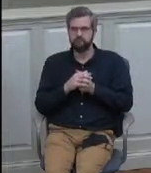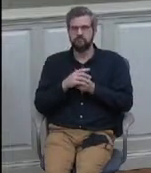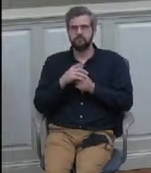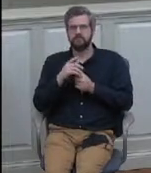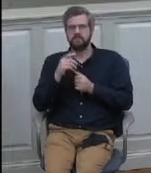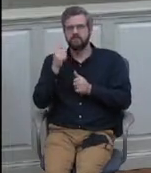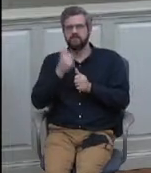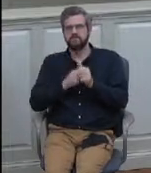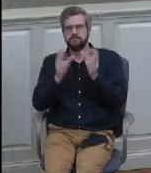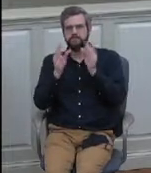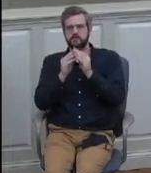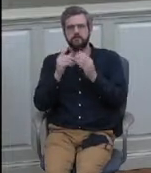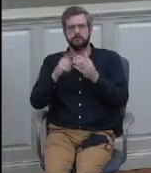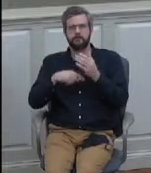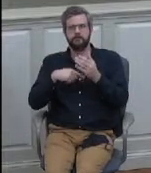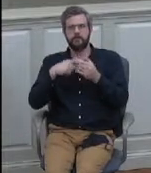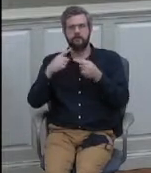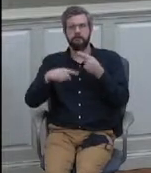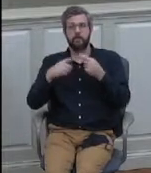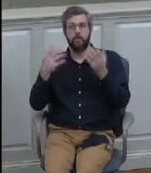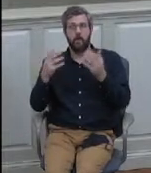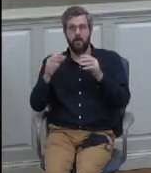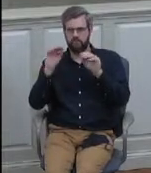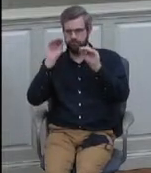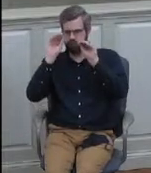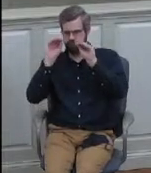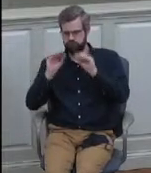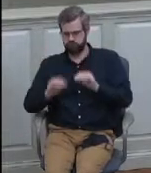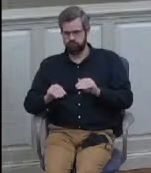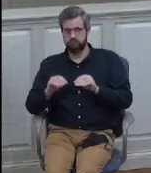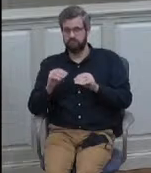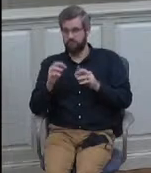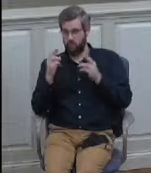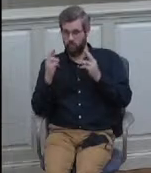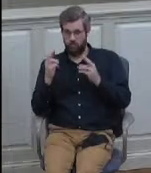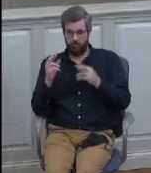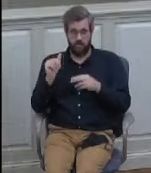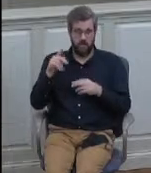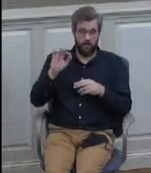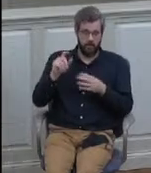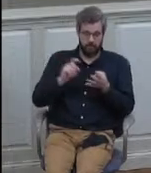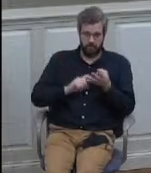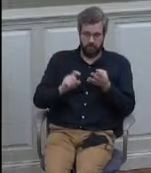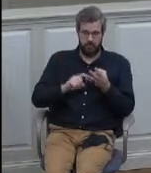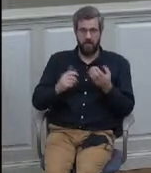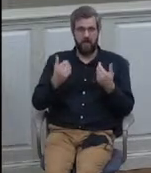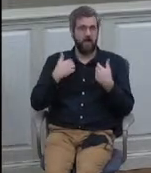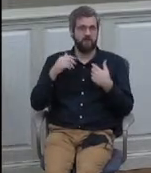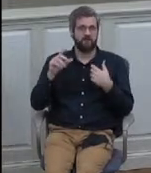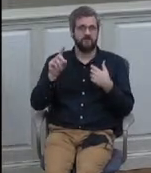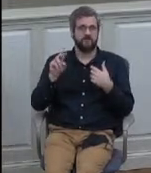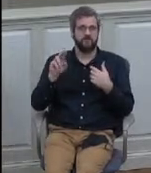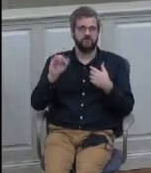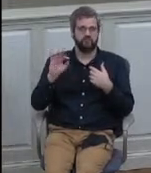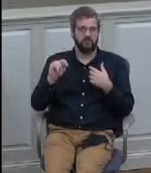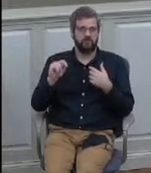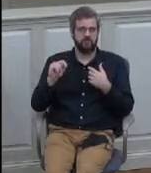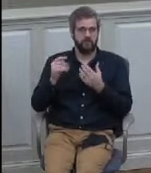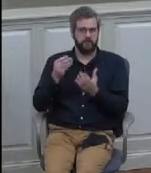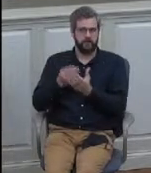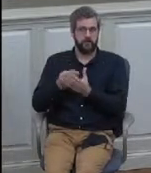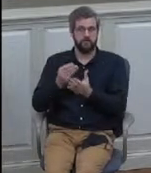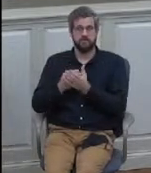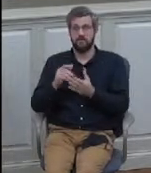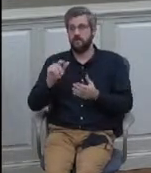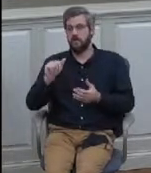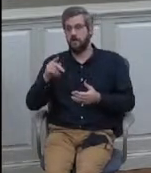meeting will be as we get into having a draft budget, hopefully by the end of April. By the April the 29th, we would hope to